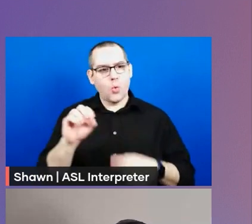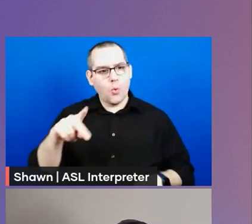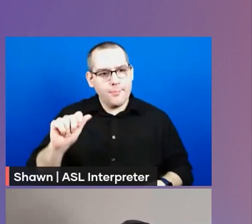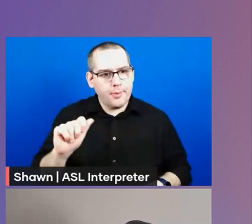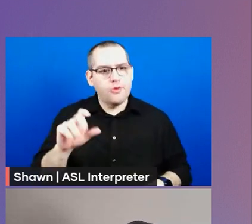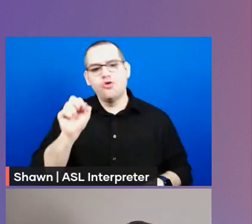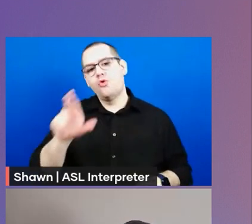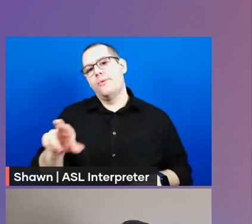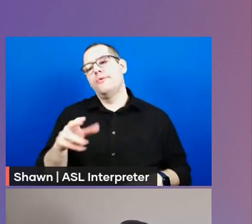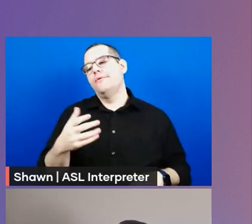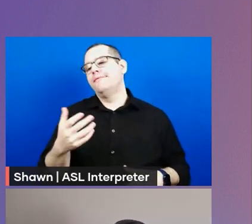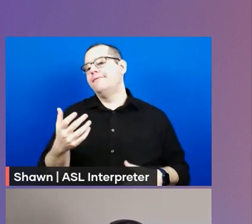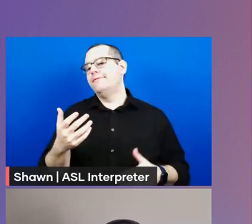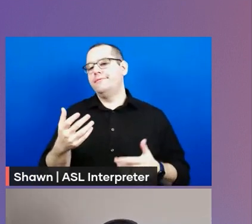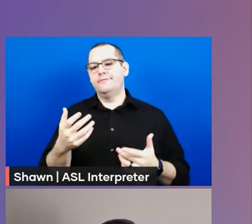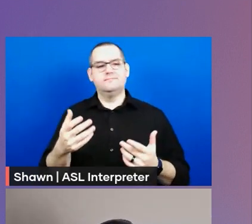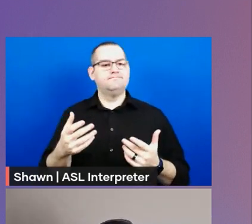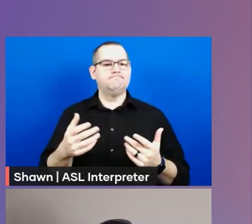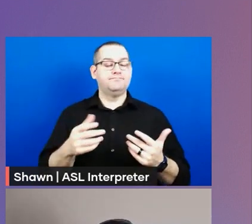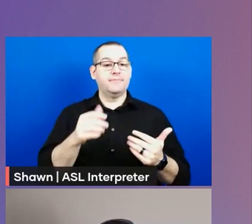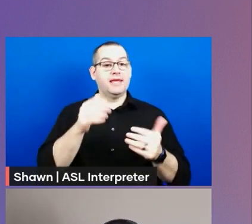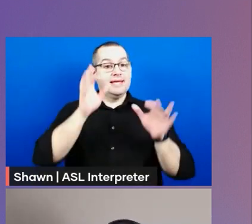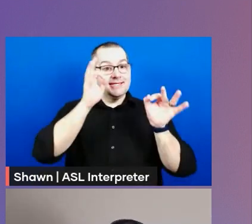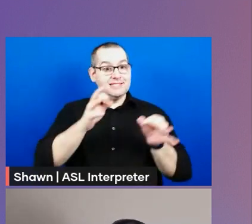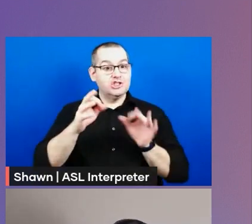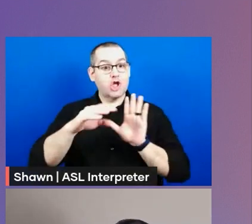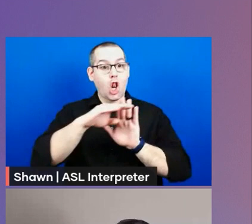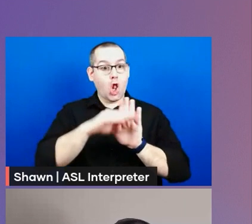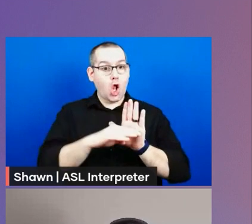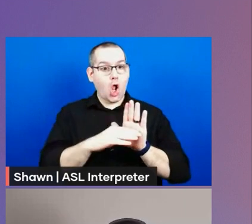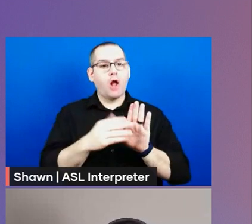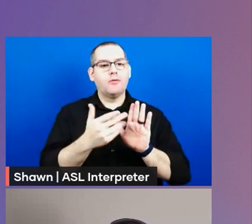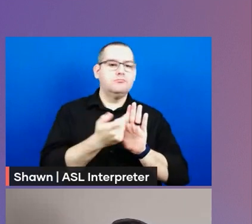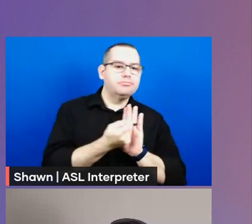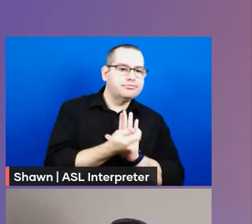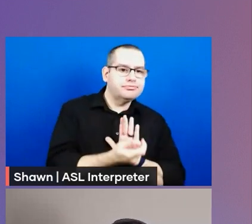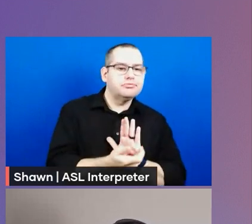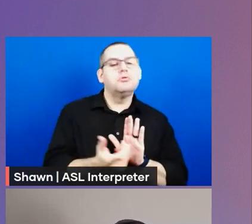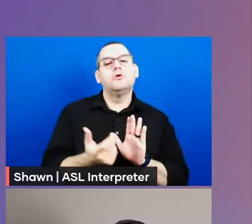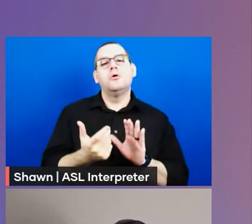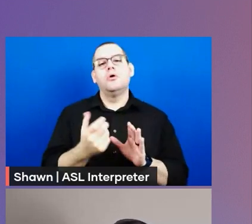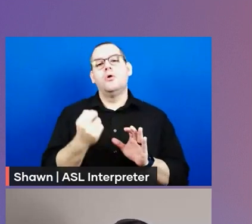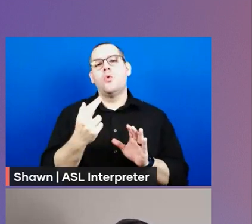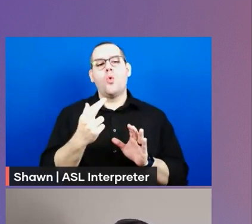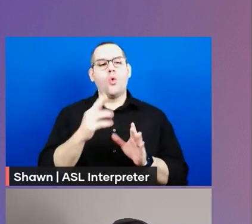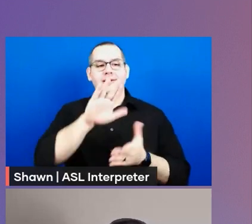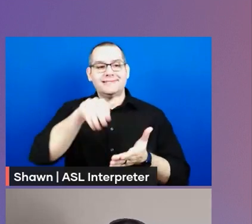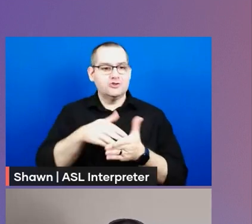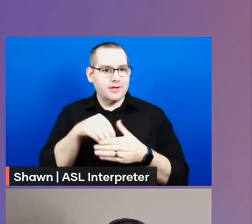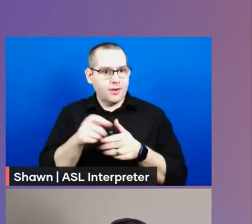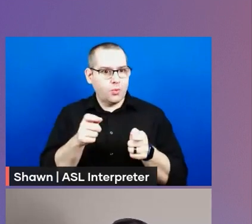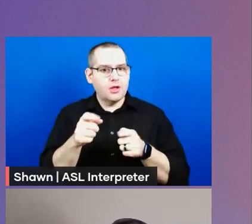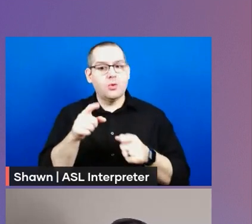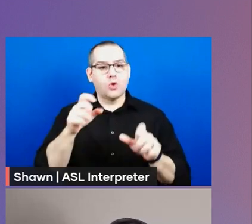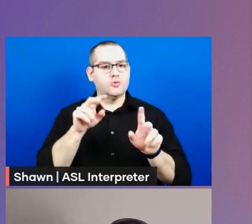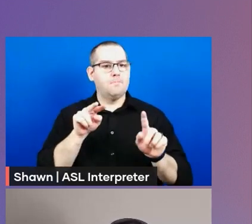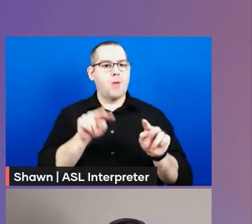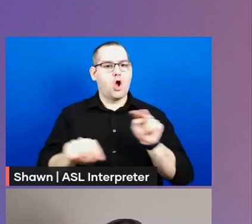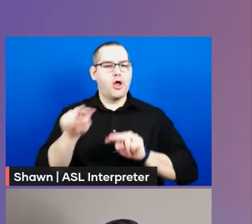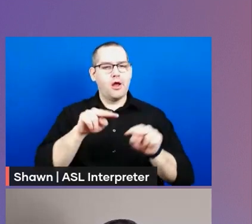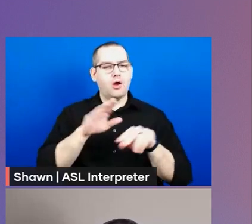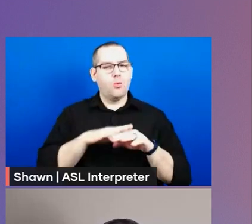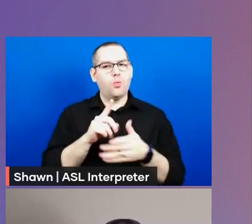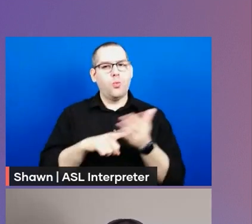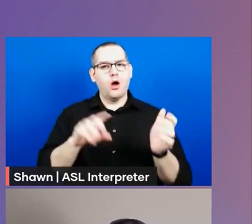or to take out any of the decision logging and centralize that in one spot if you want to do any monitoring on what the OPAs look